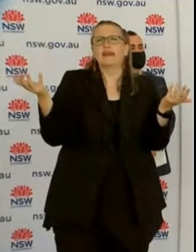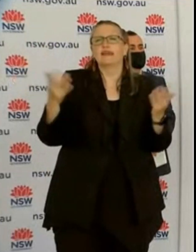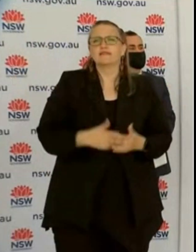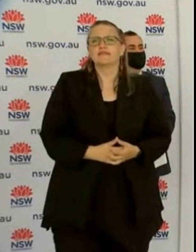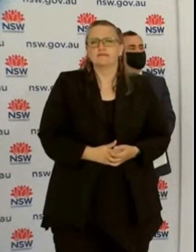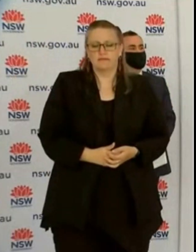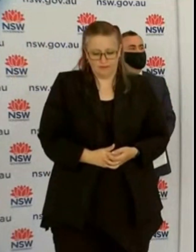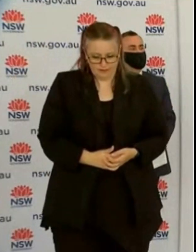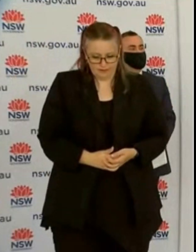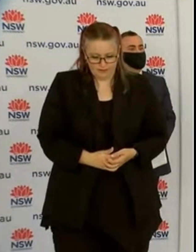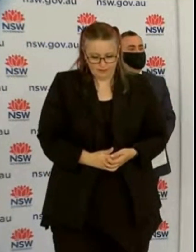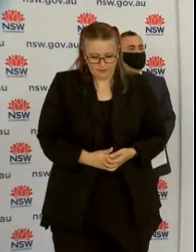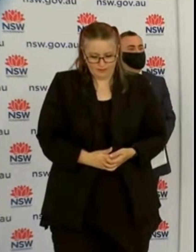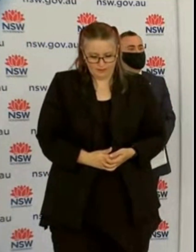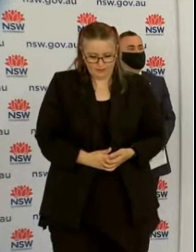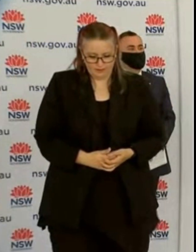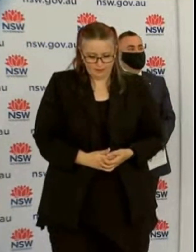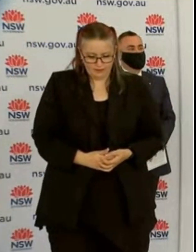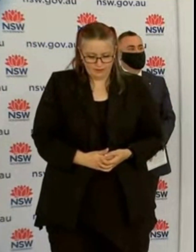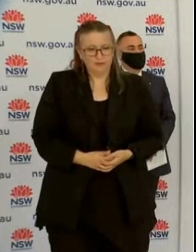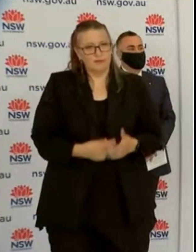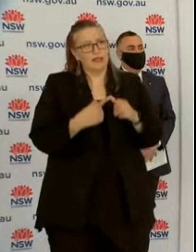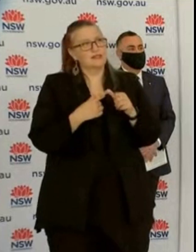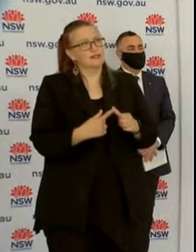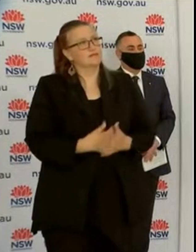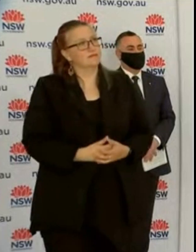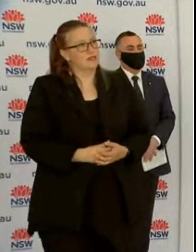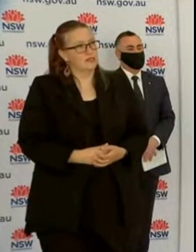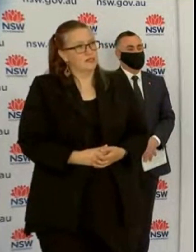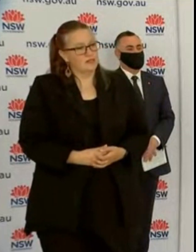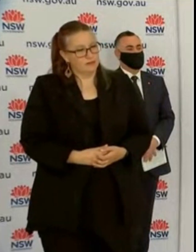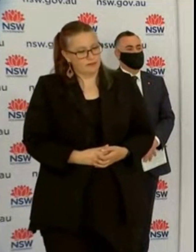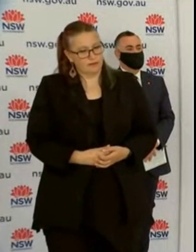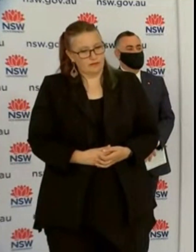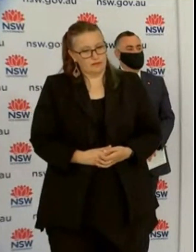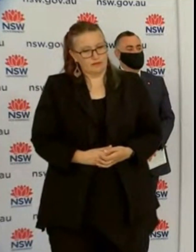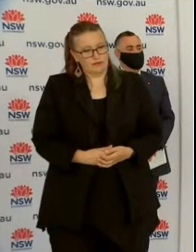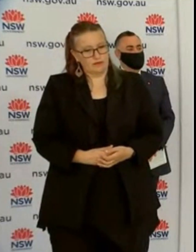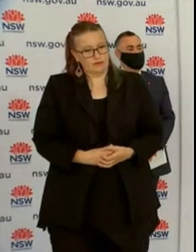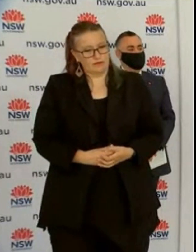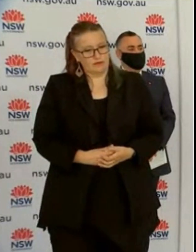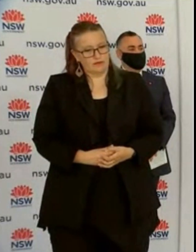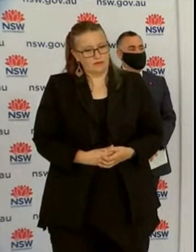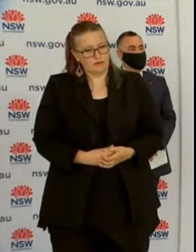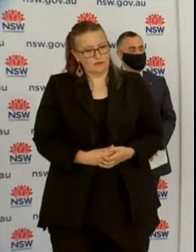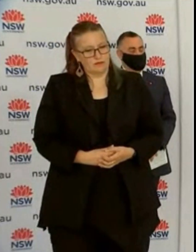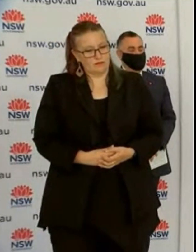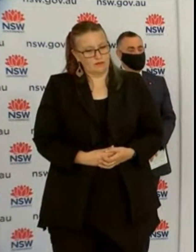Well, I'm so heartened that at the beginning of the process, when I spoke to community leaders and when we dealt with